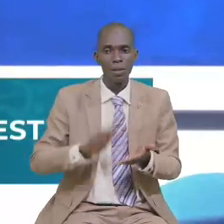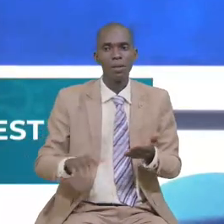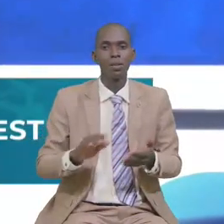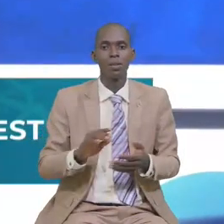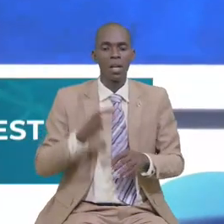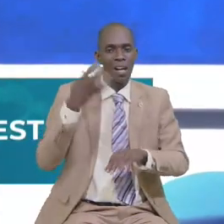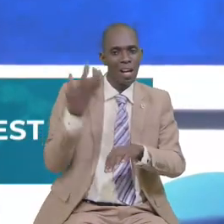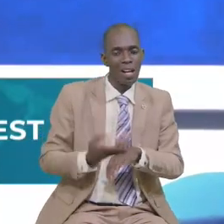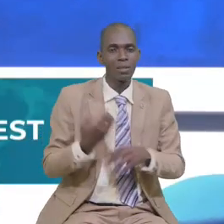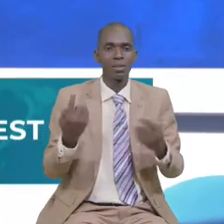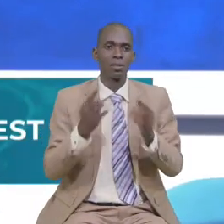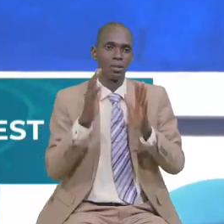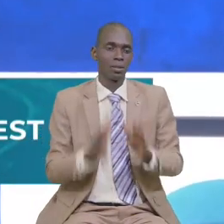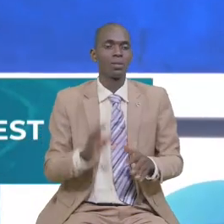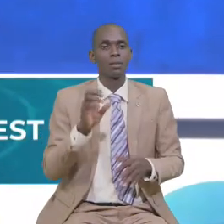sinners.